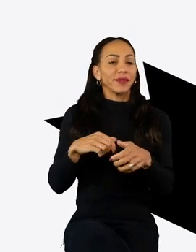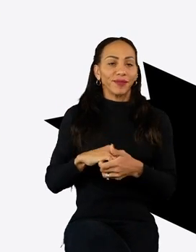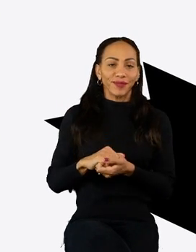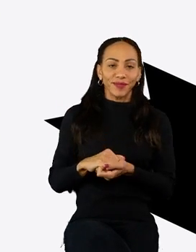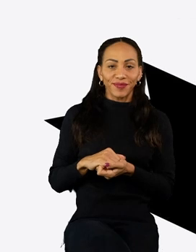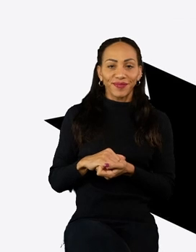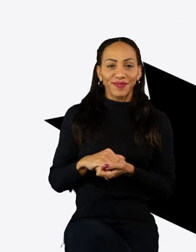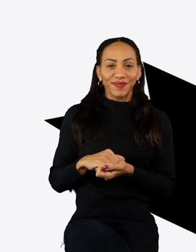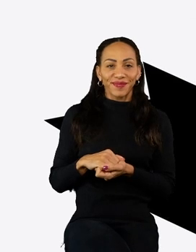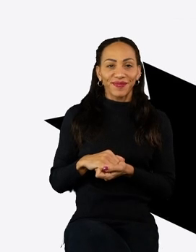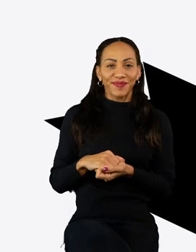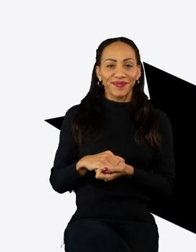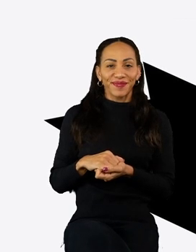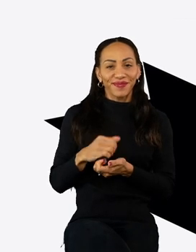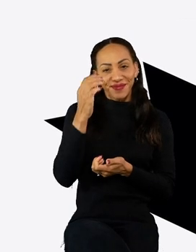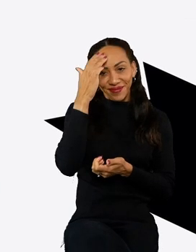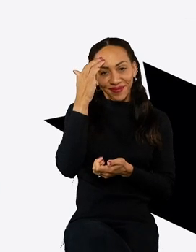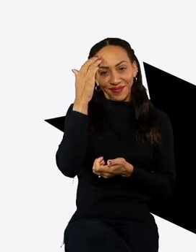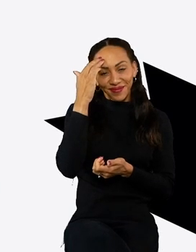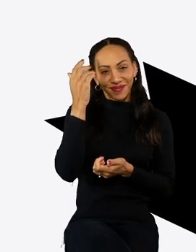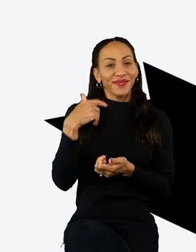chat, but I'm going to bring it up on screen.